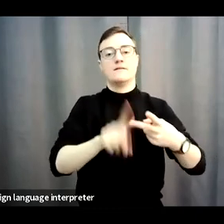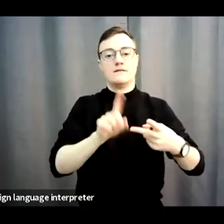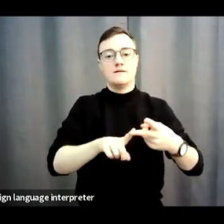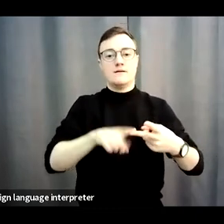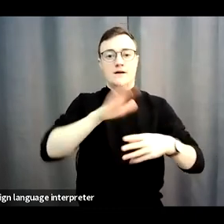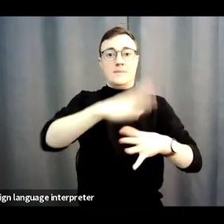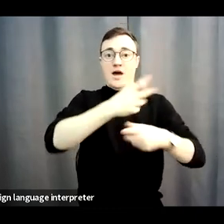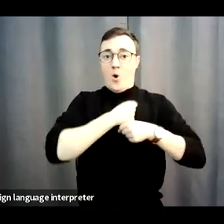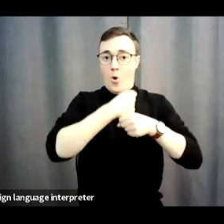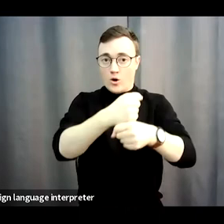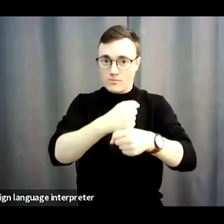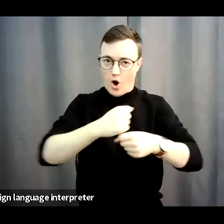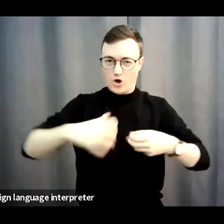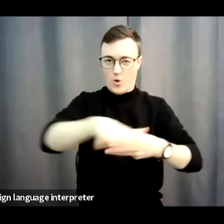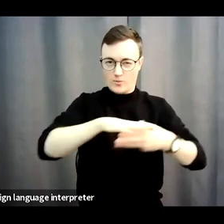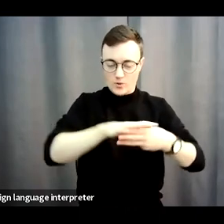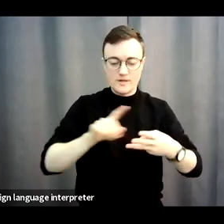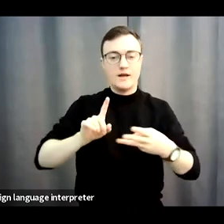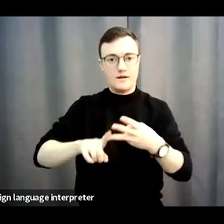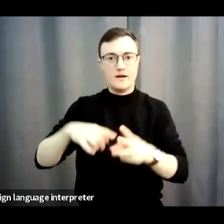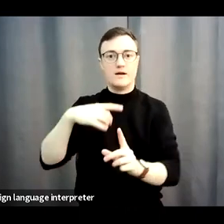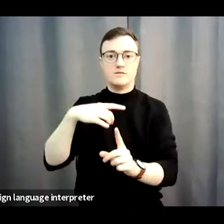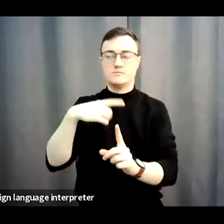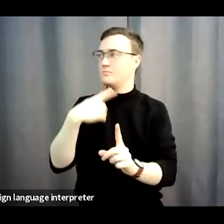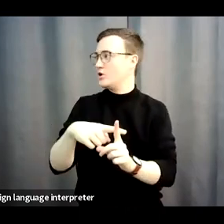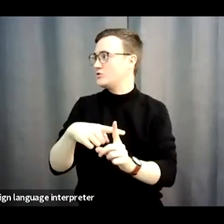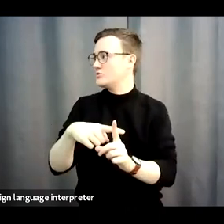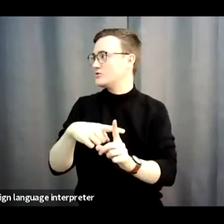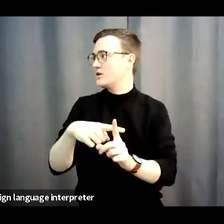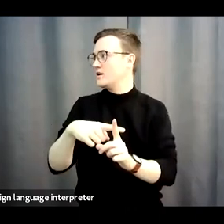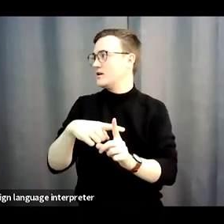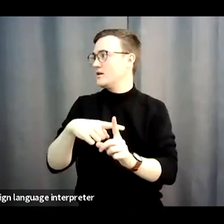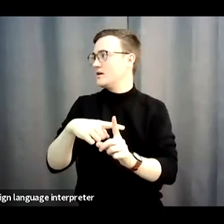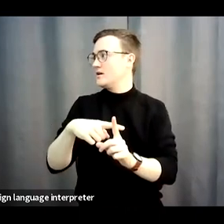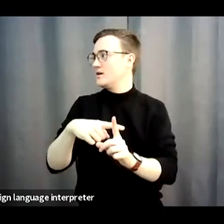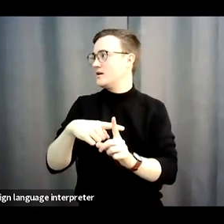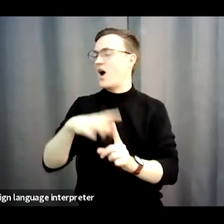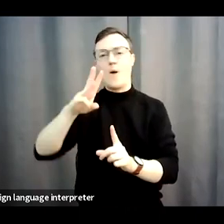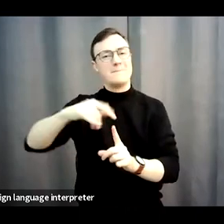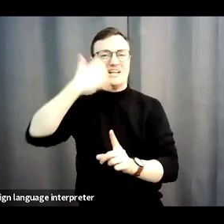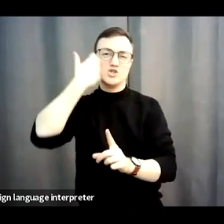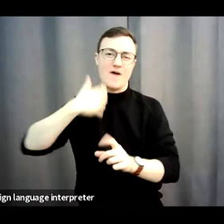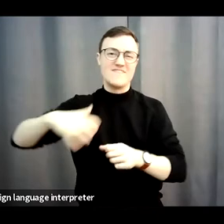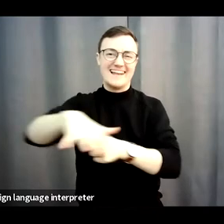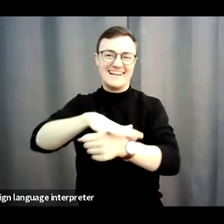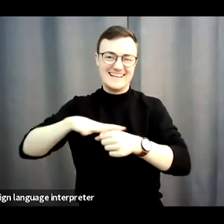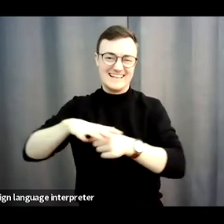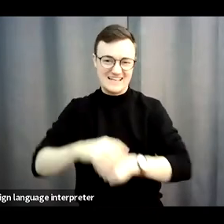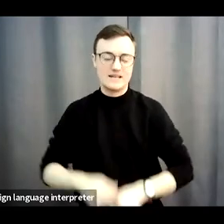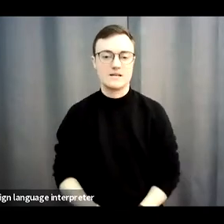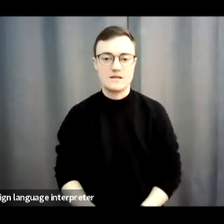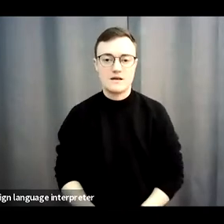and to name just a few examples, this entails actions and initiatives such as